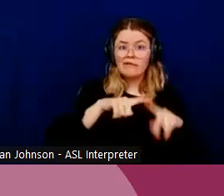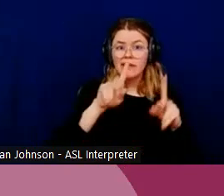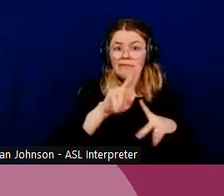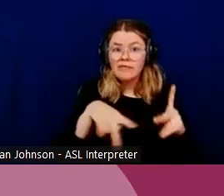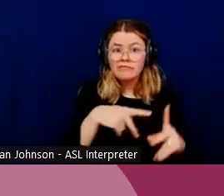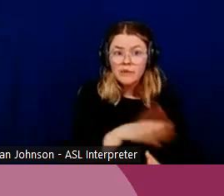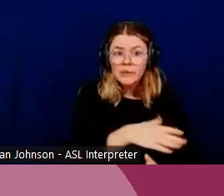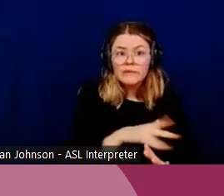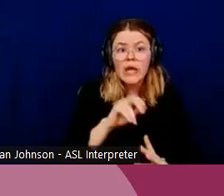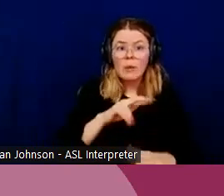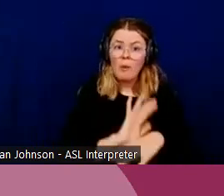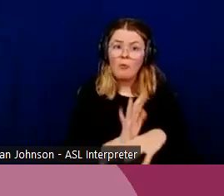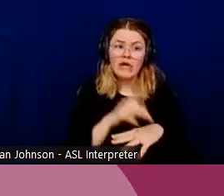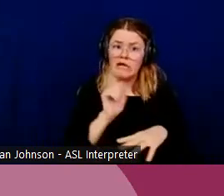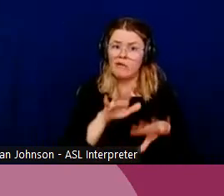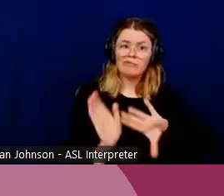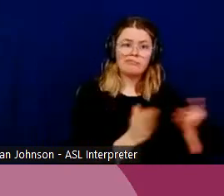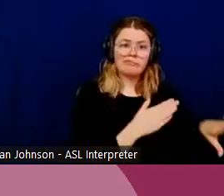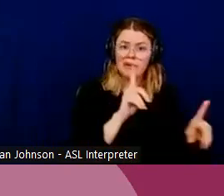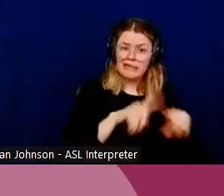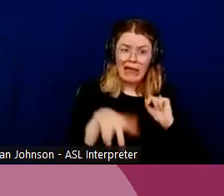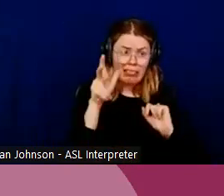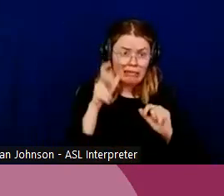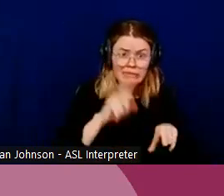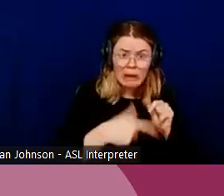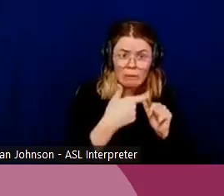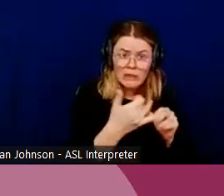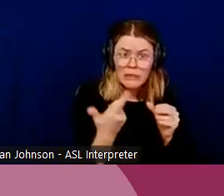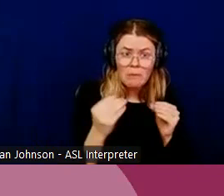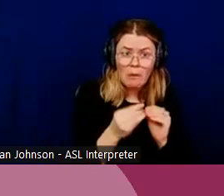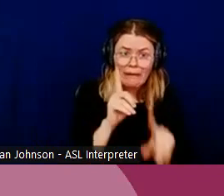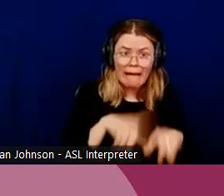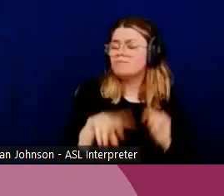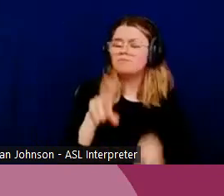or music, keep listening to them, keep watching them,